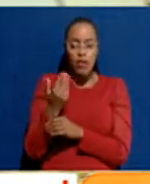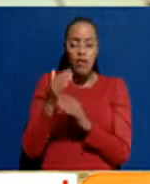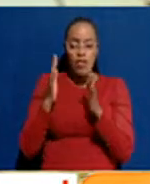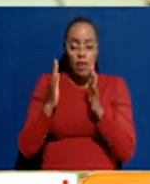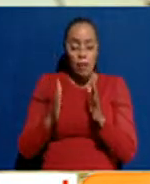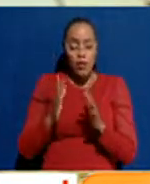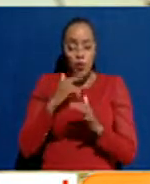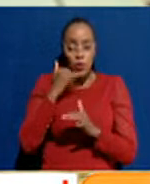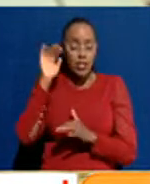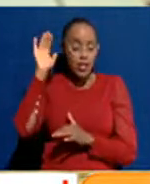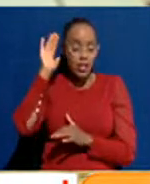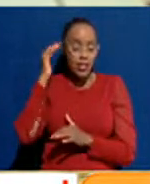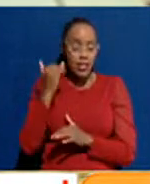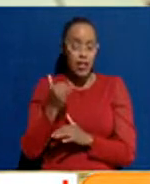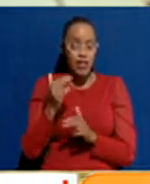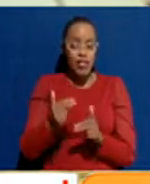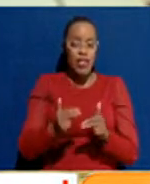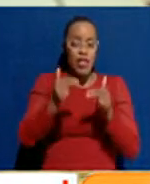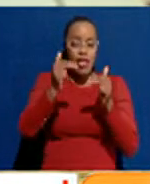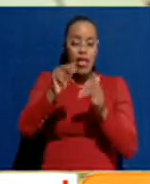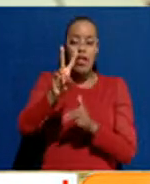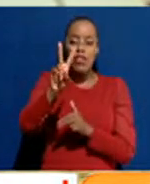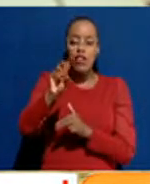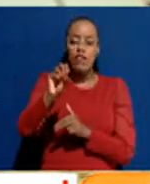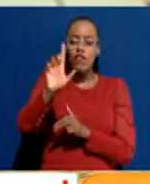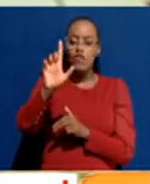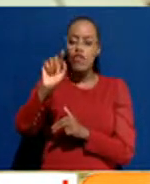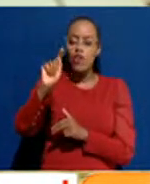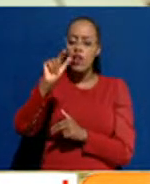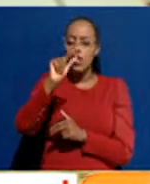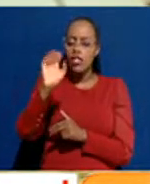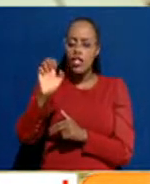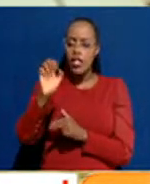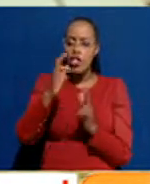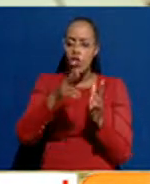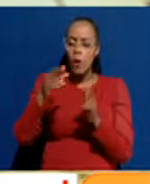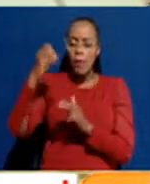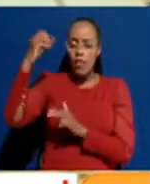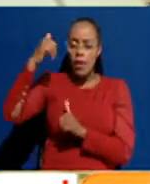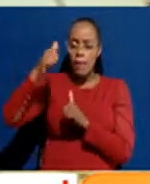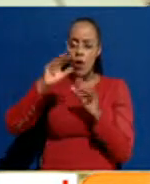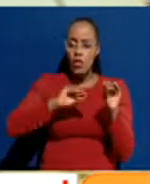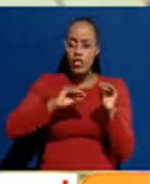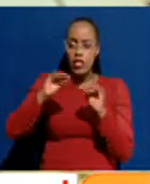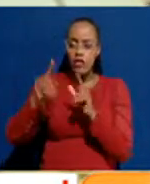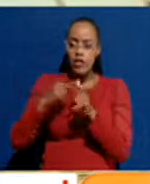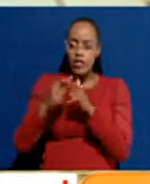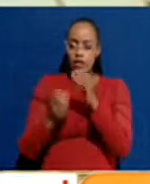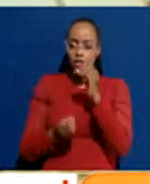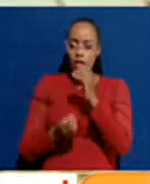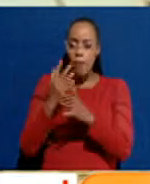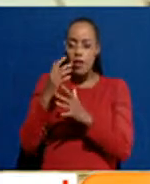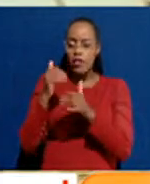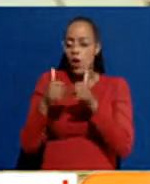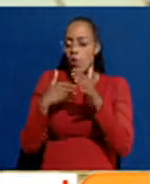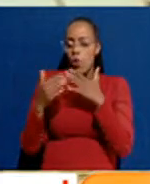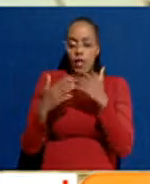public. The higher the voltage, normally the power that is transmitted is a product of voltage and